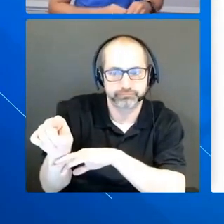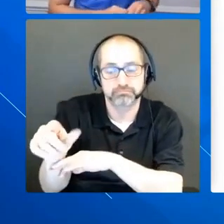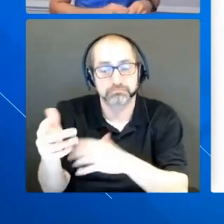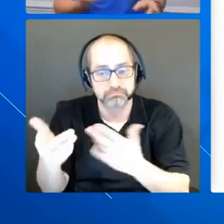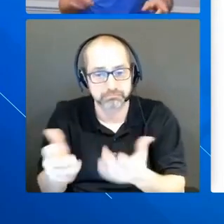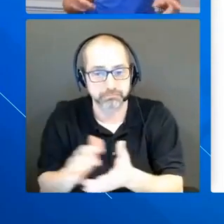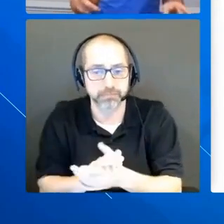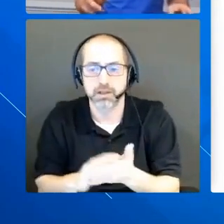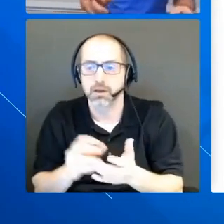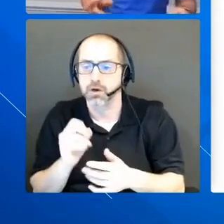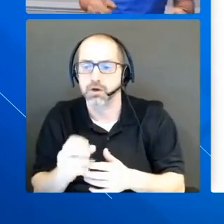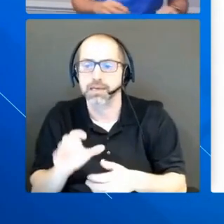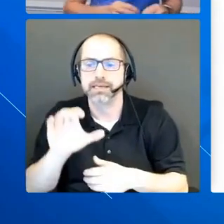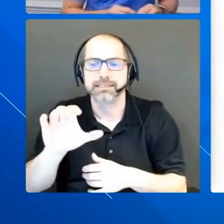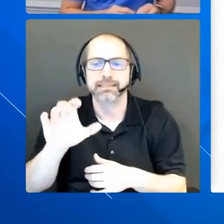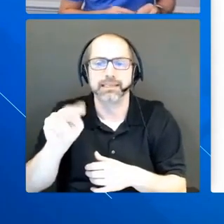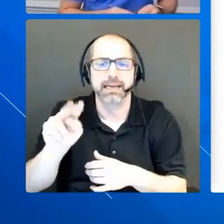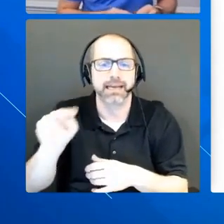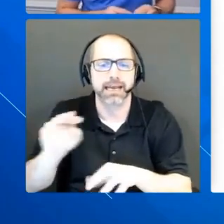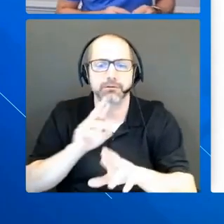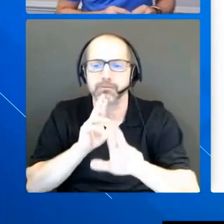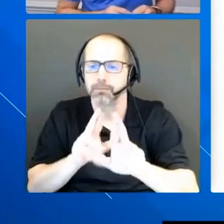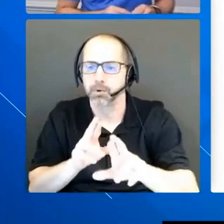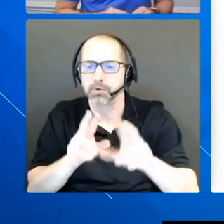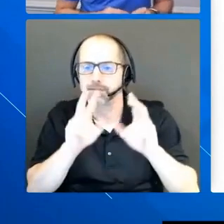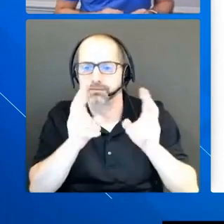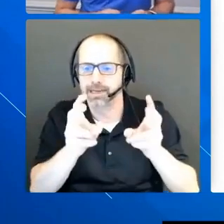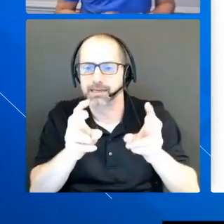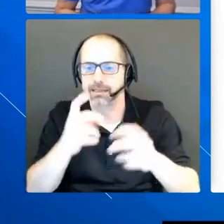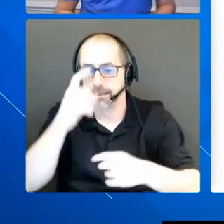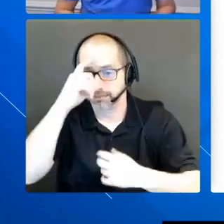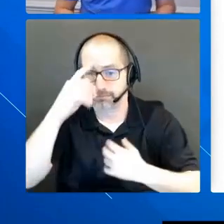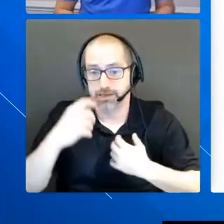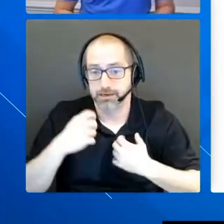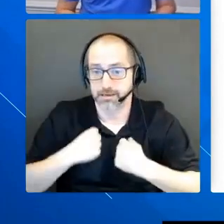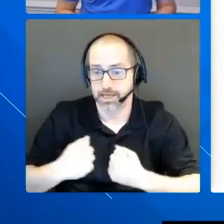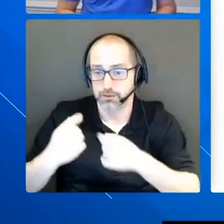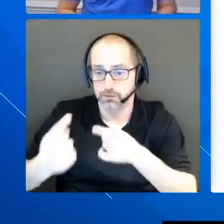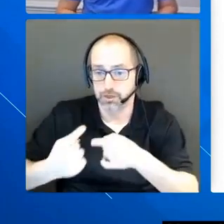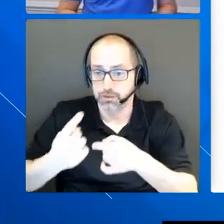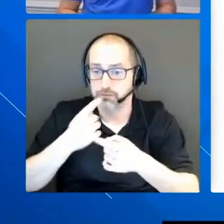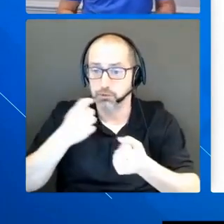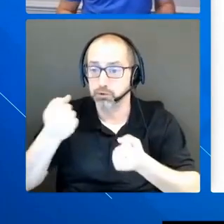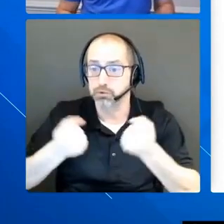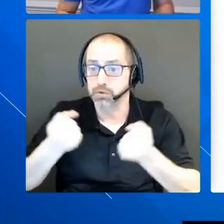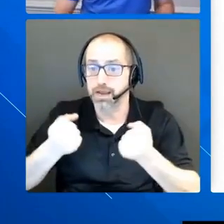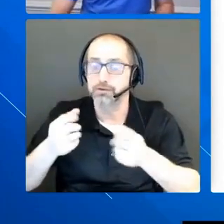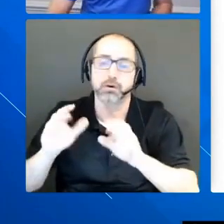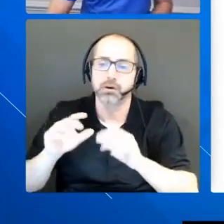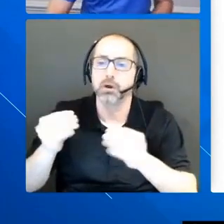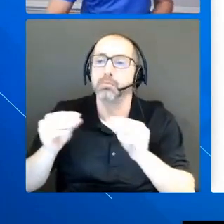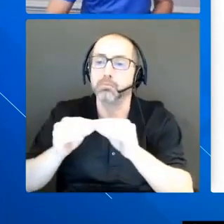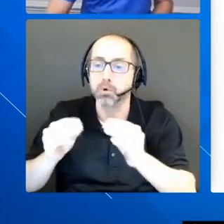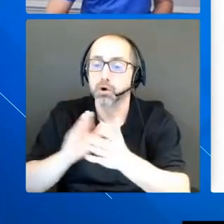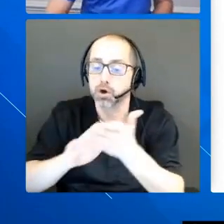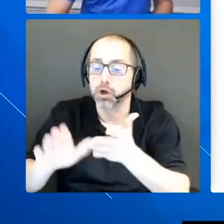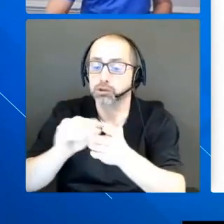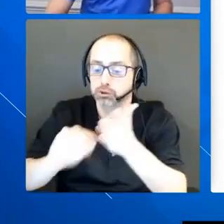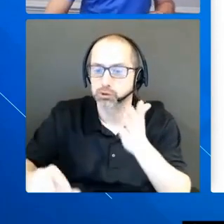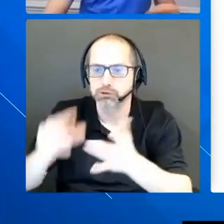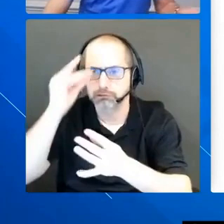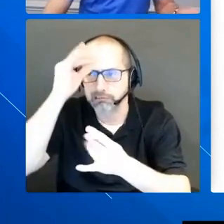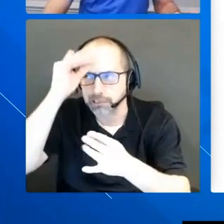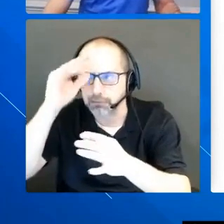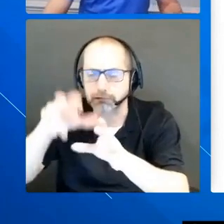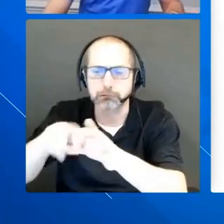This is from a CNN report. This was titled, "Mental Health Struggles Are Driving More College Students to Consider Dropping Out," survey finds. This